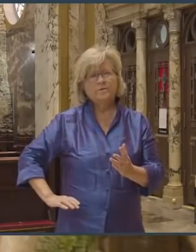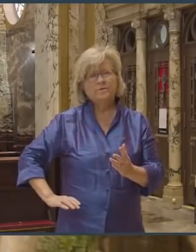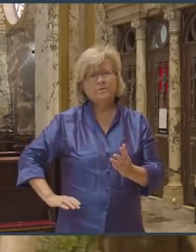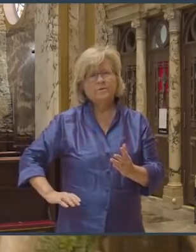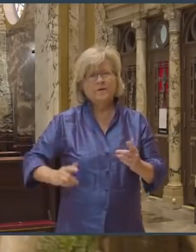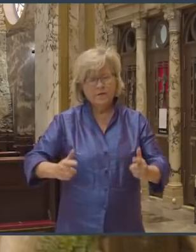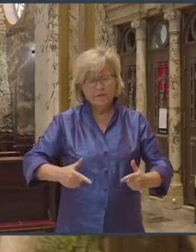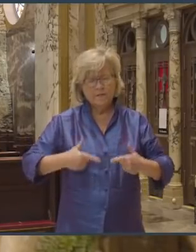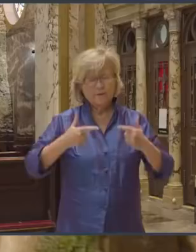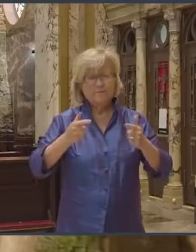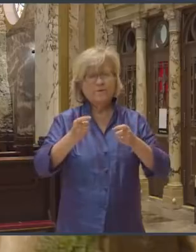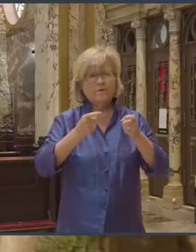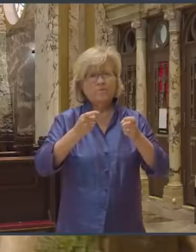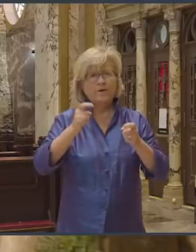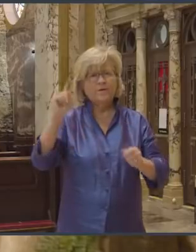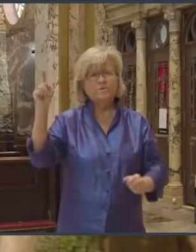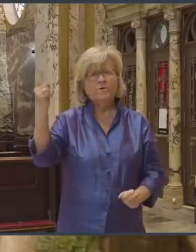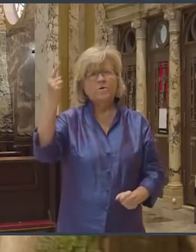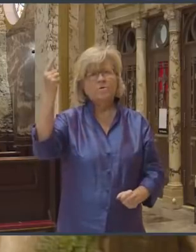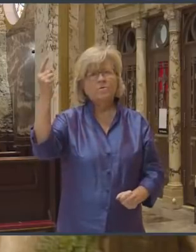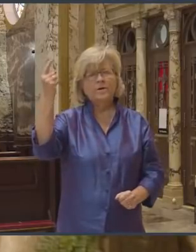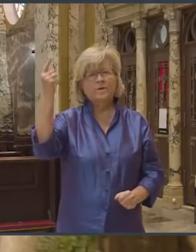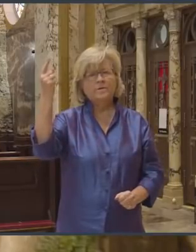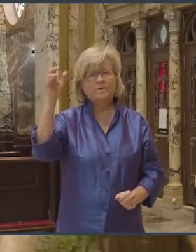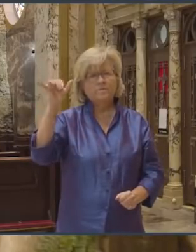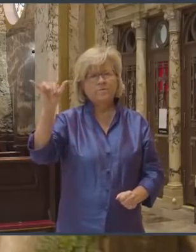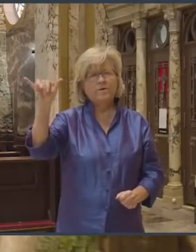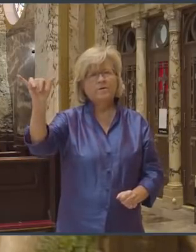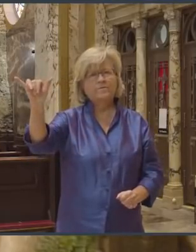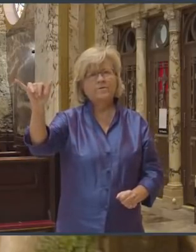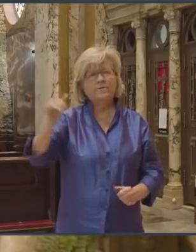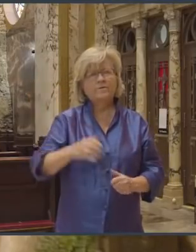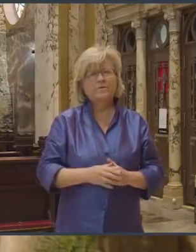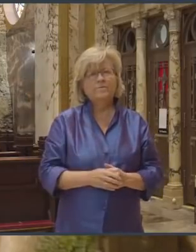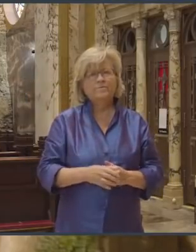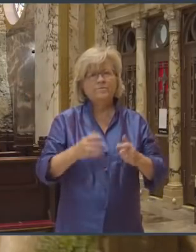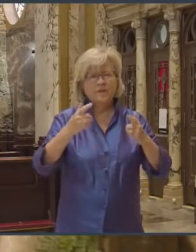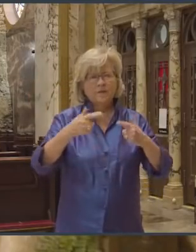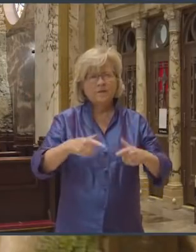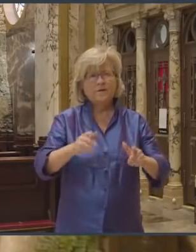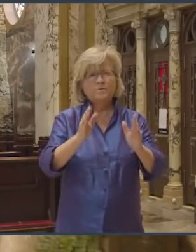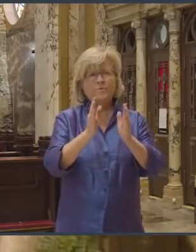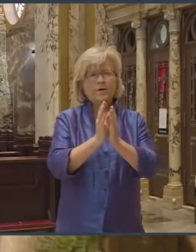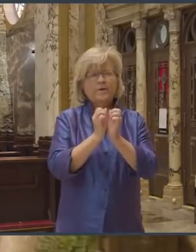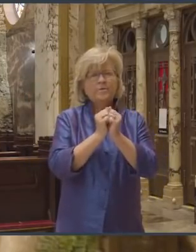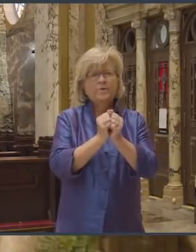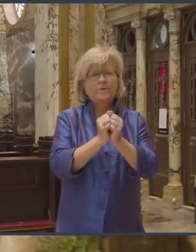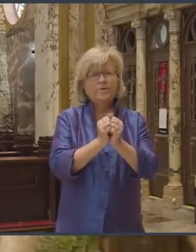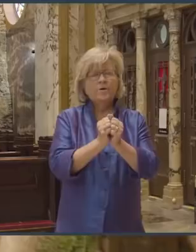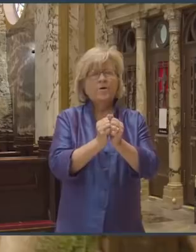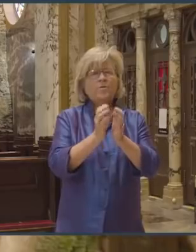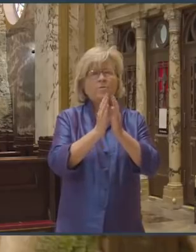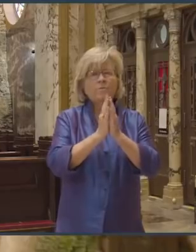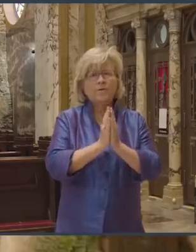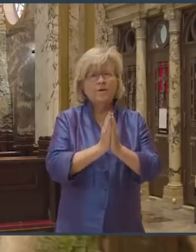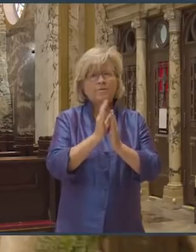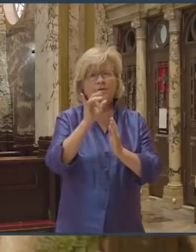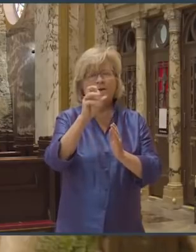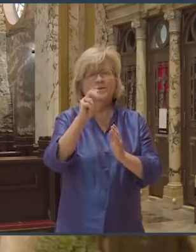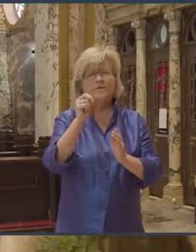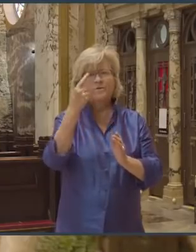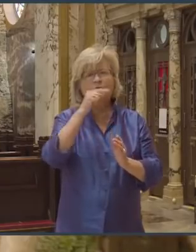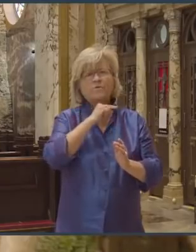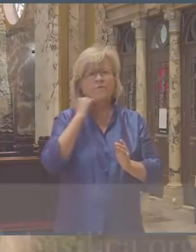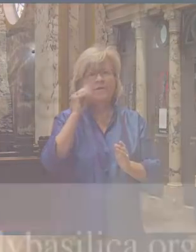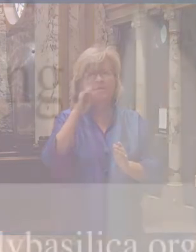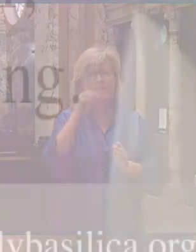who lives and reigns forever and ever. Amen. And let us pray now together the prayer of canonization for Father Nelson